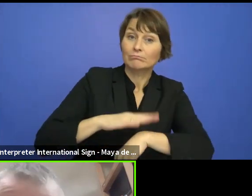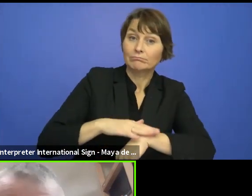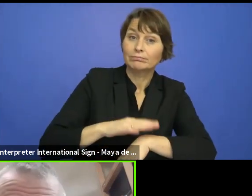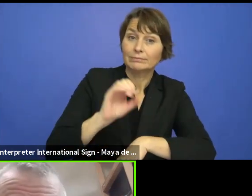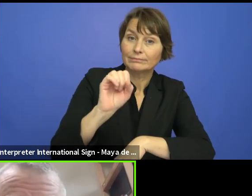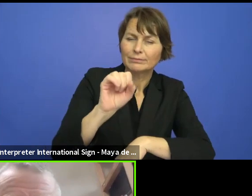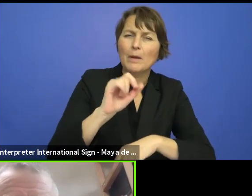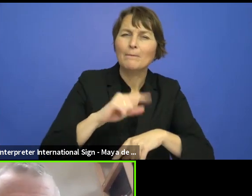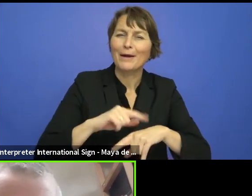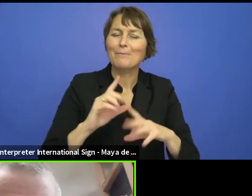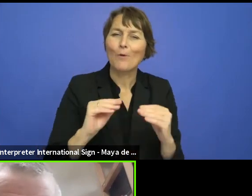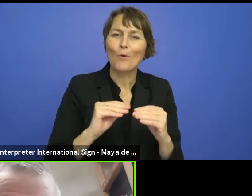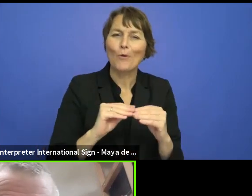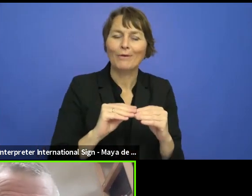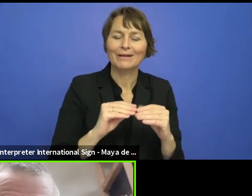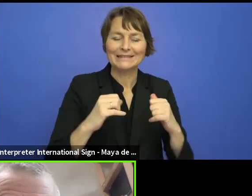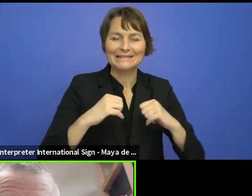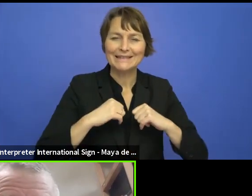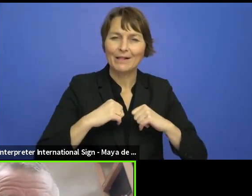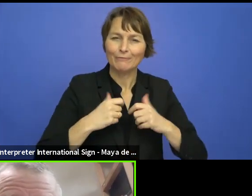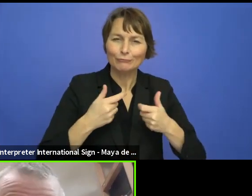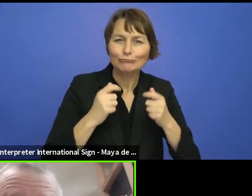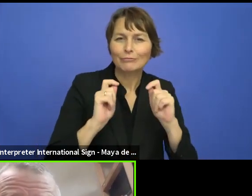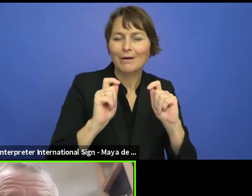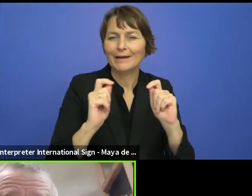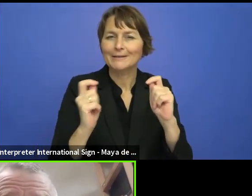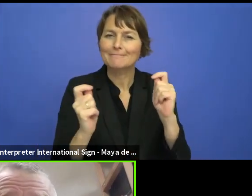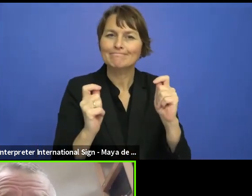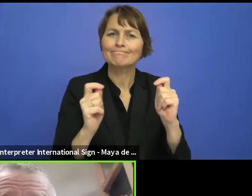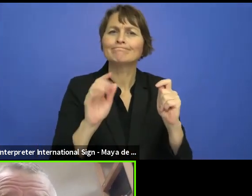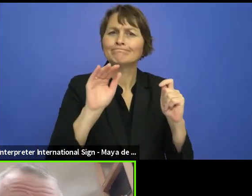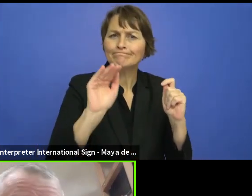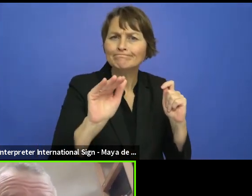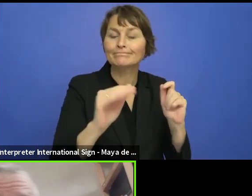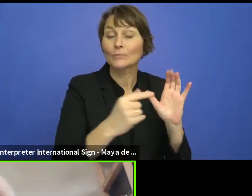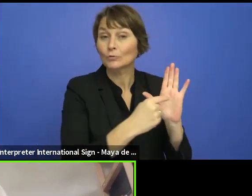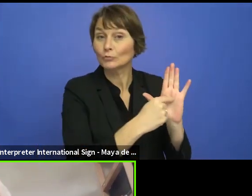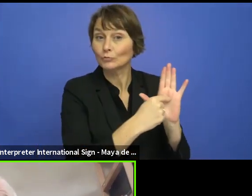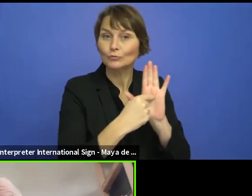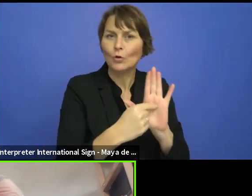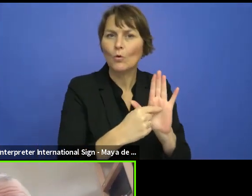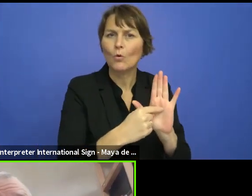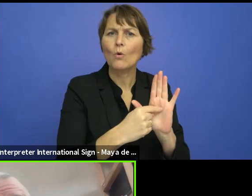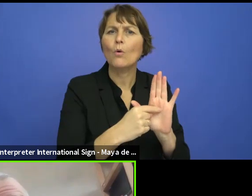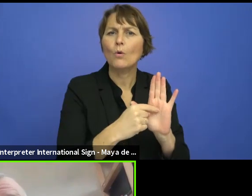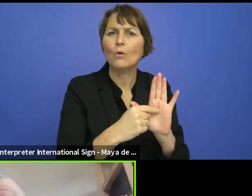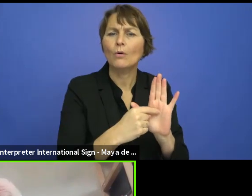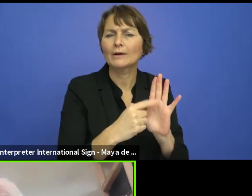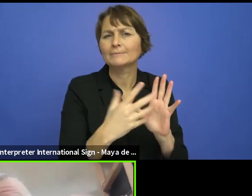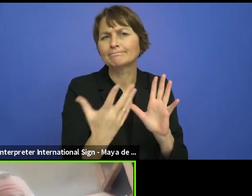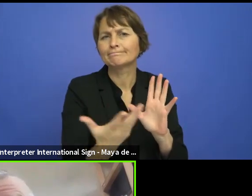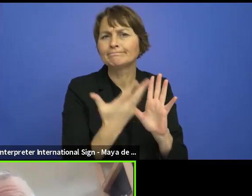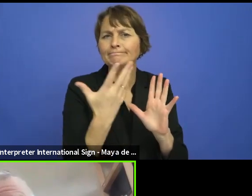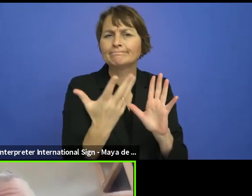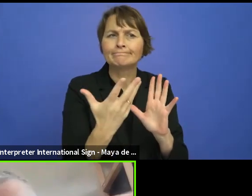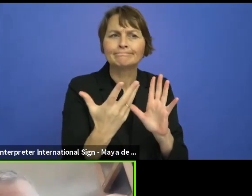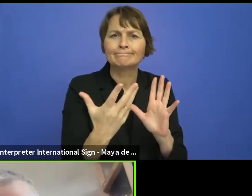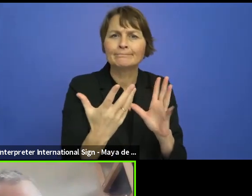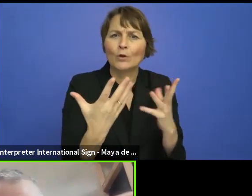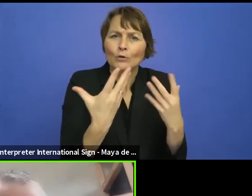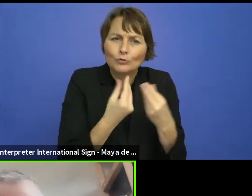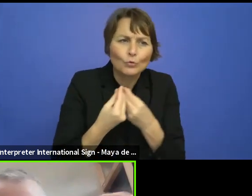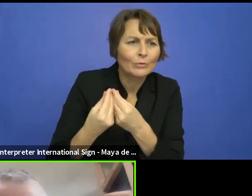an exercise, an attempt on showing or looking together with. So what could be